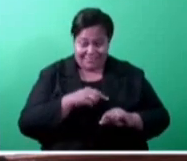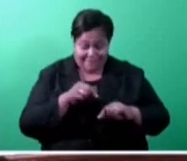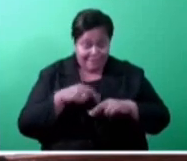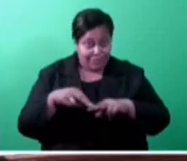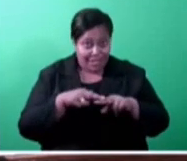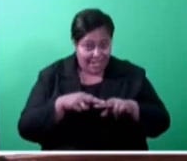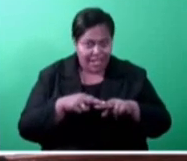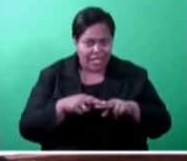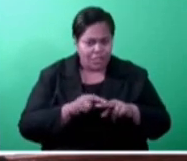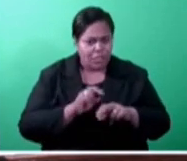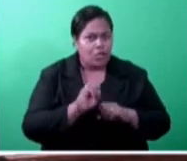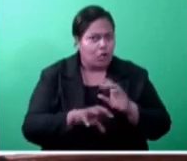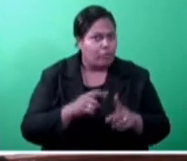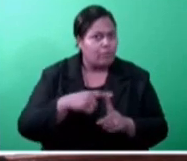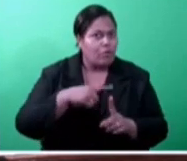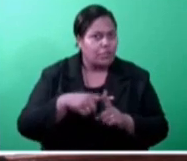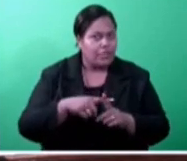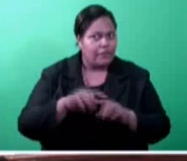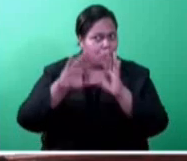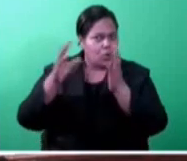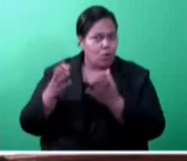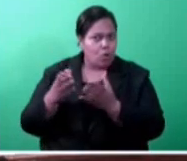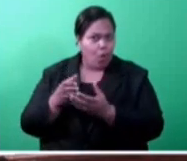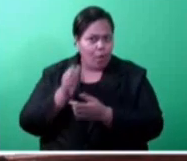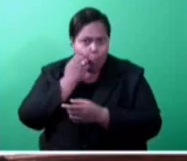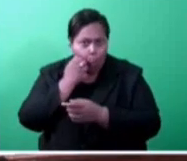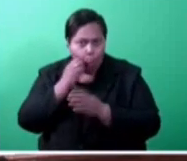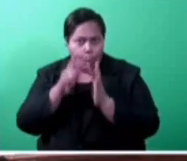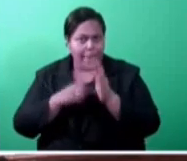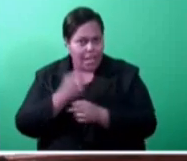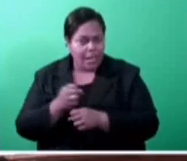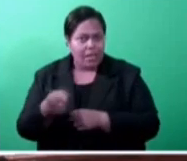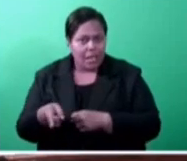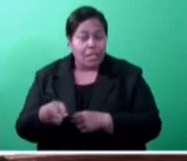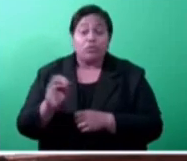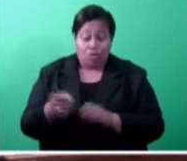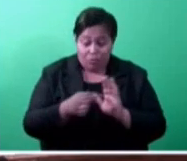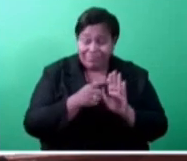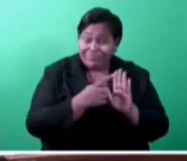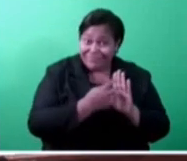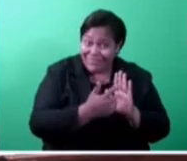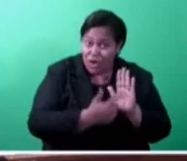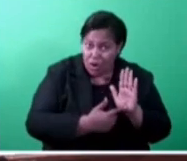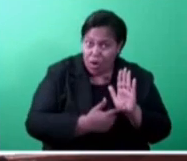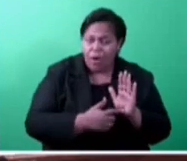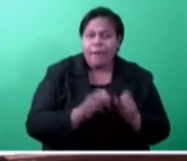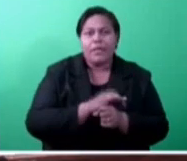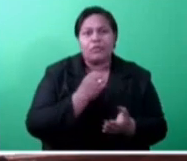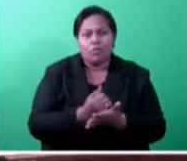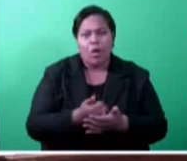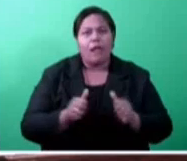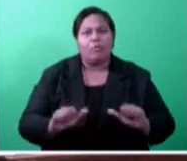The amendment is a binding international agreement or treaty which is intended to create rights and obligations in